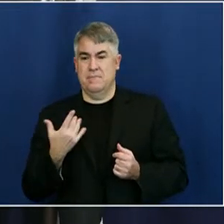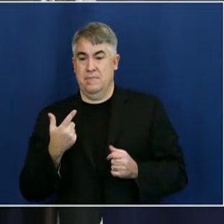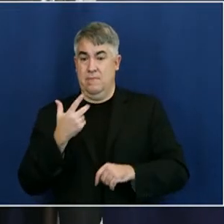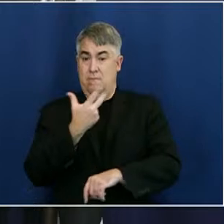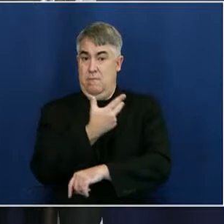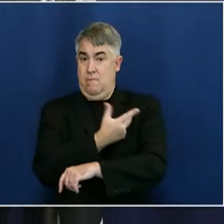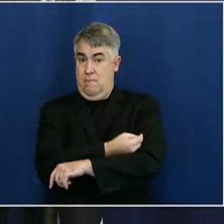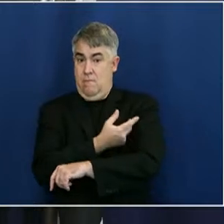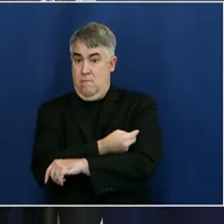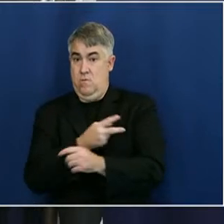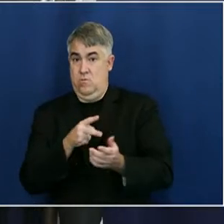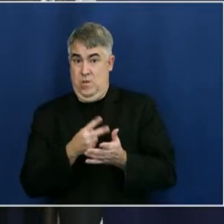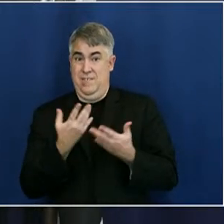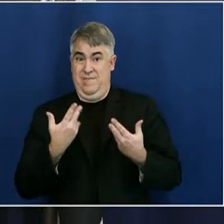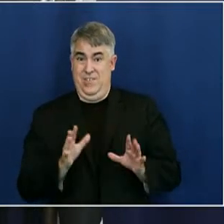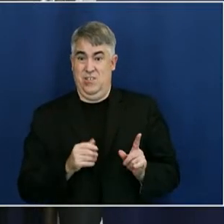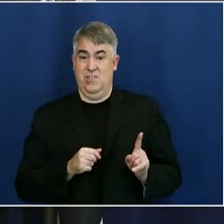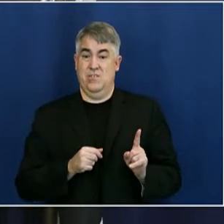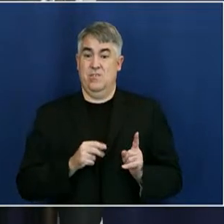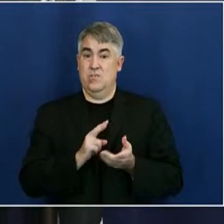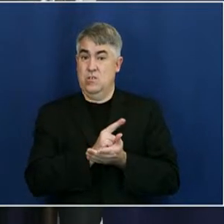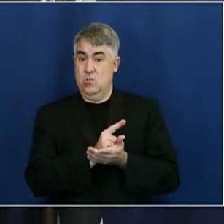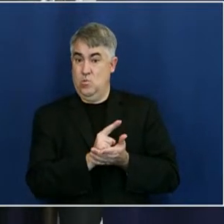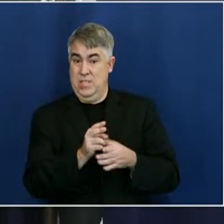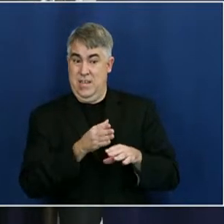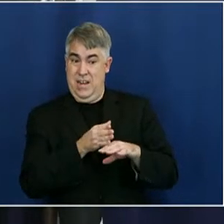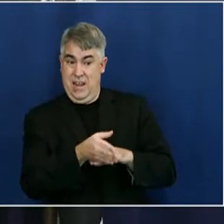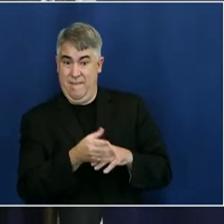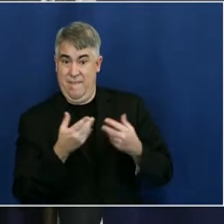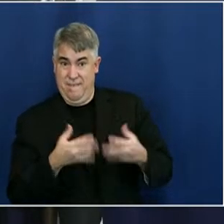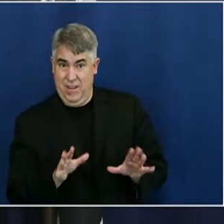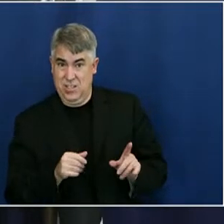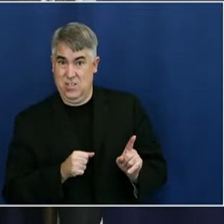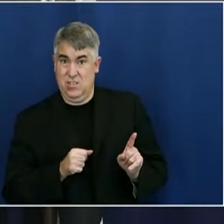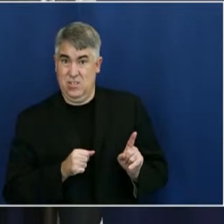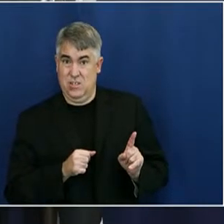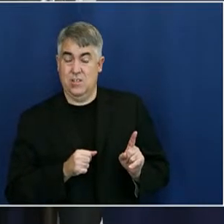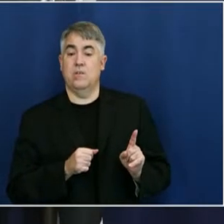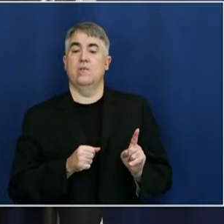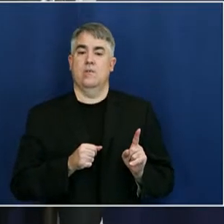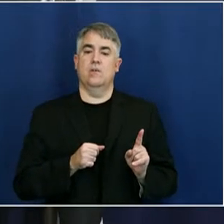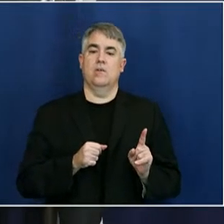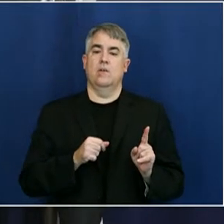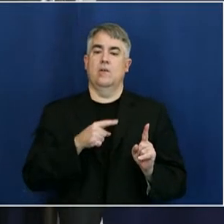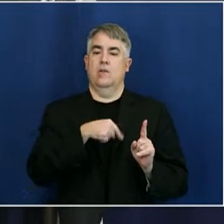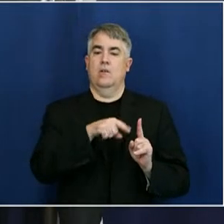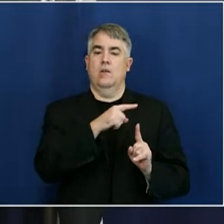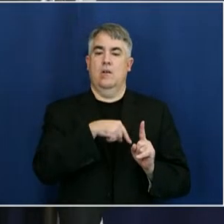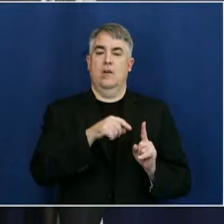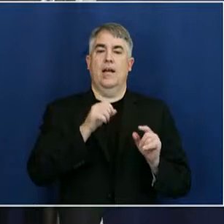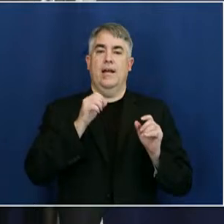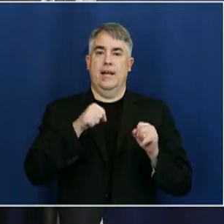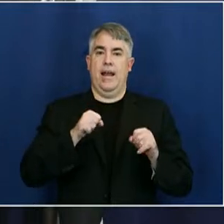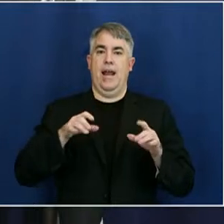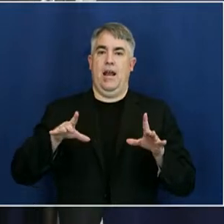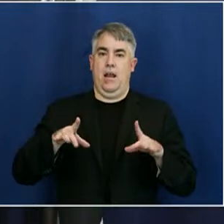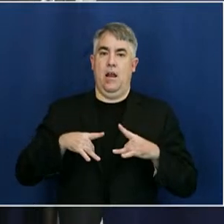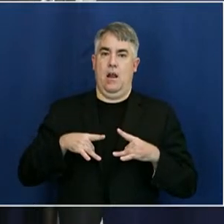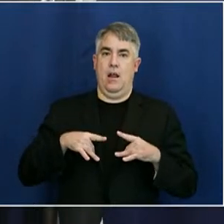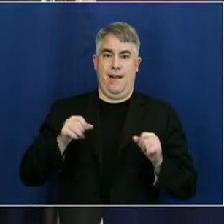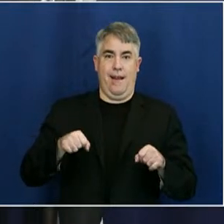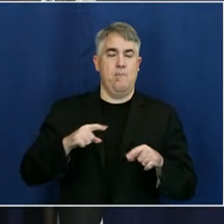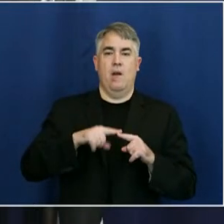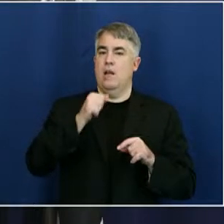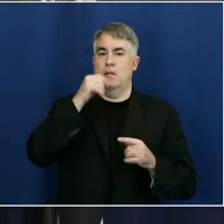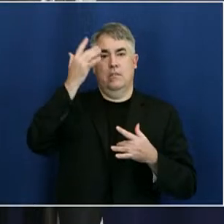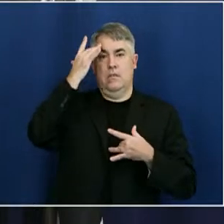and they are past the 2-week period, they could become a reservoir, if you will. But we just don't absolutely know that to